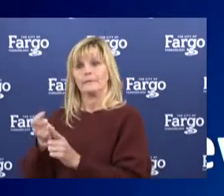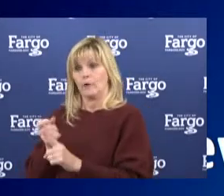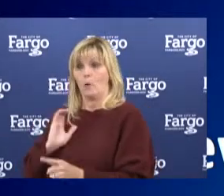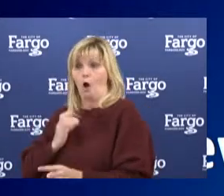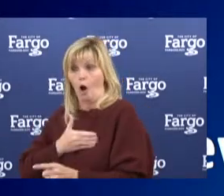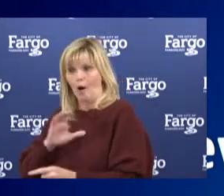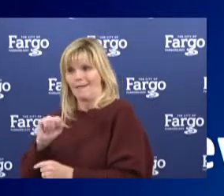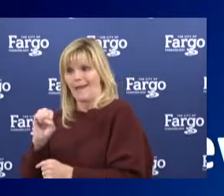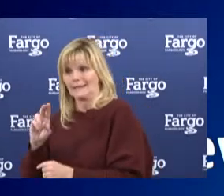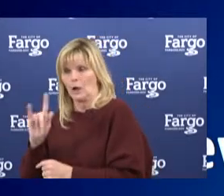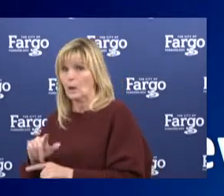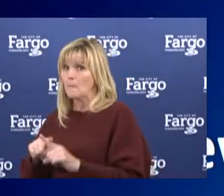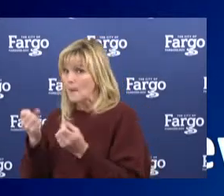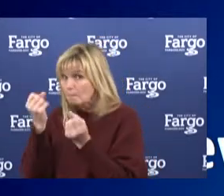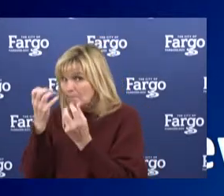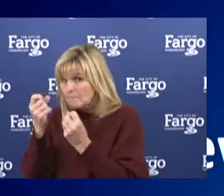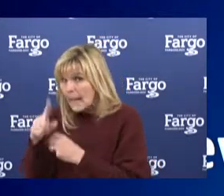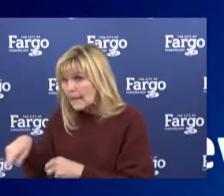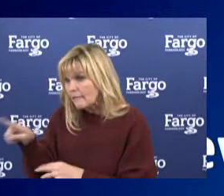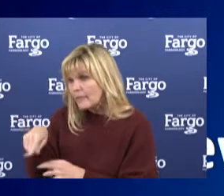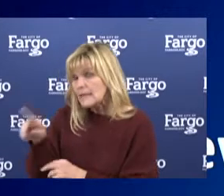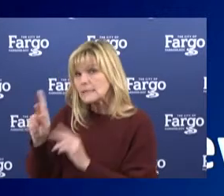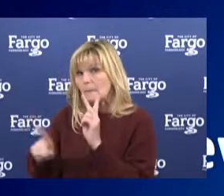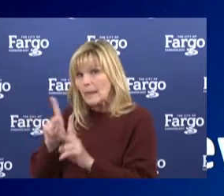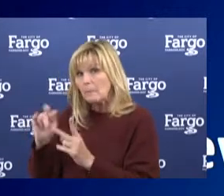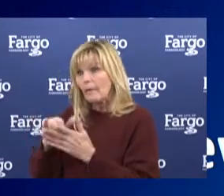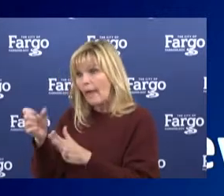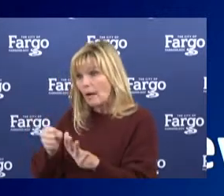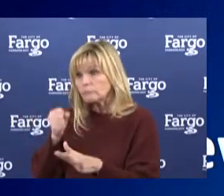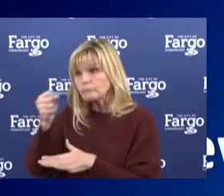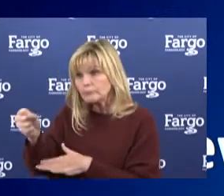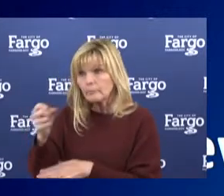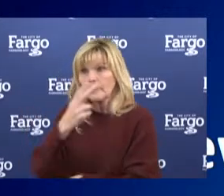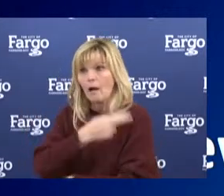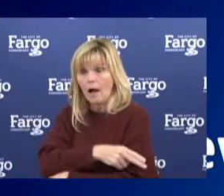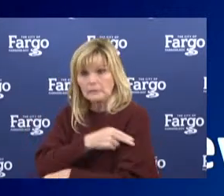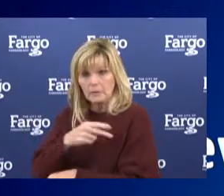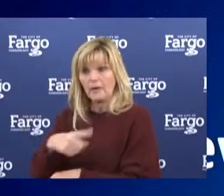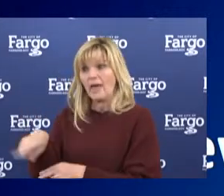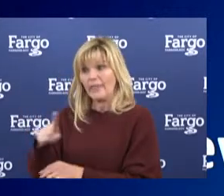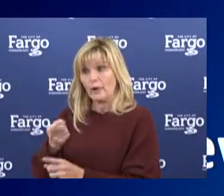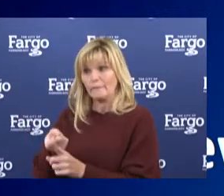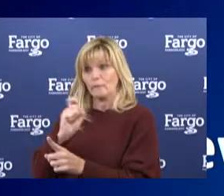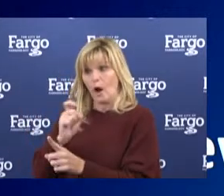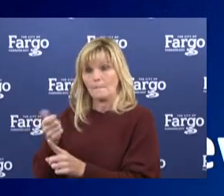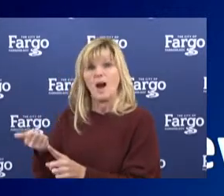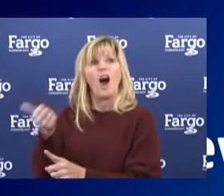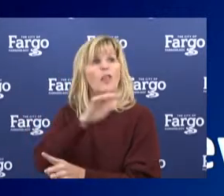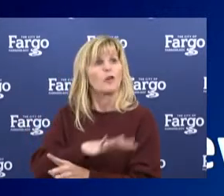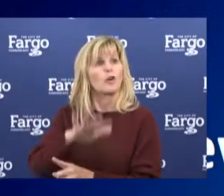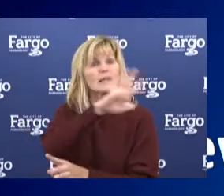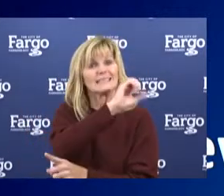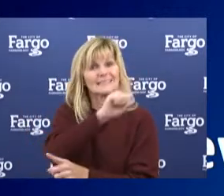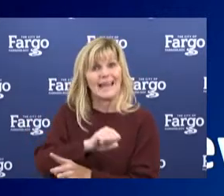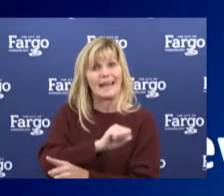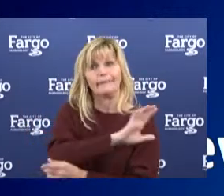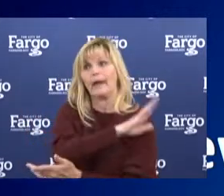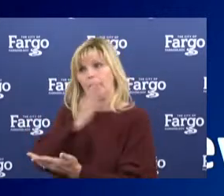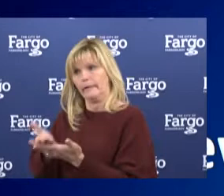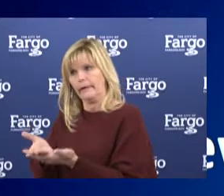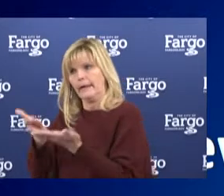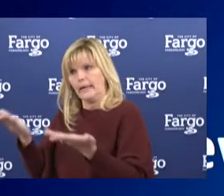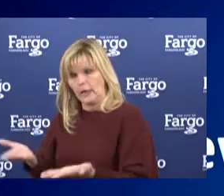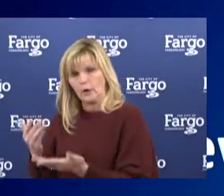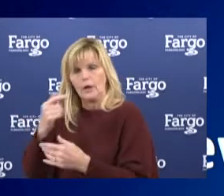mindful that many of these people who are admitted to hospitals that are from other parts of the state land in Cass County here, because